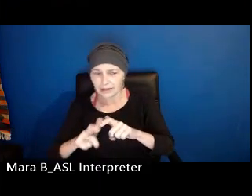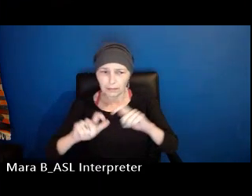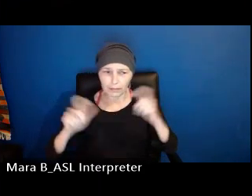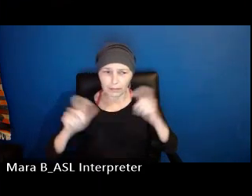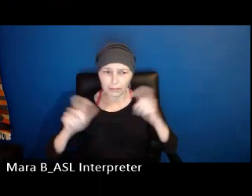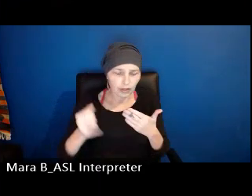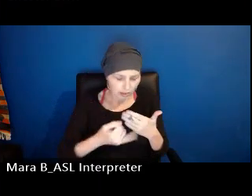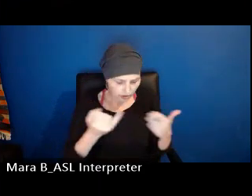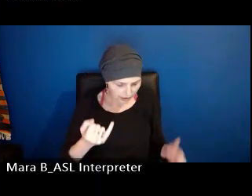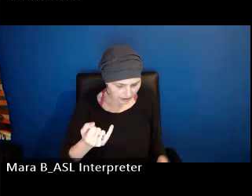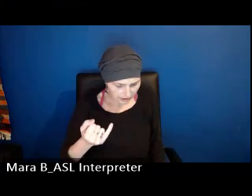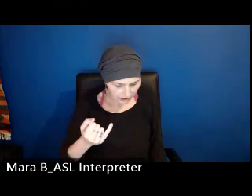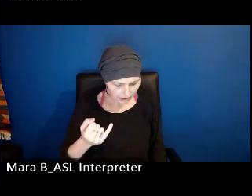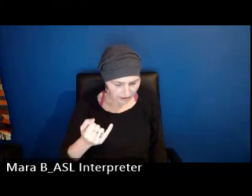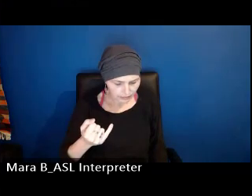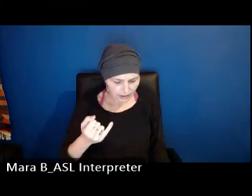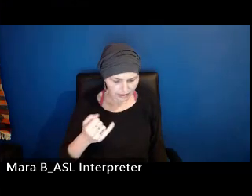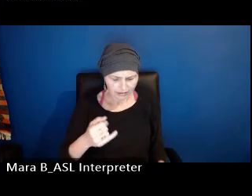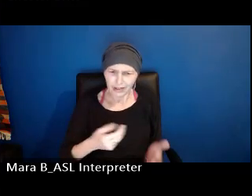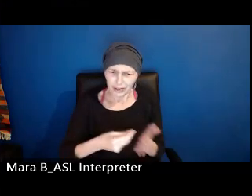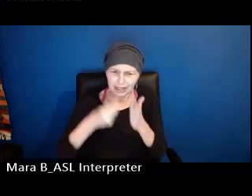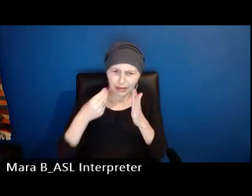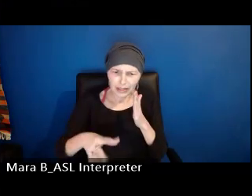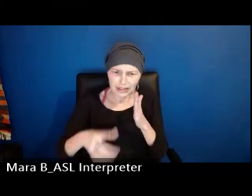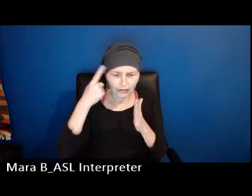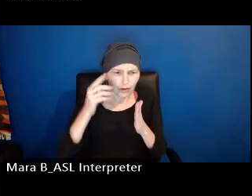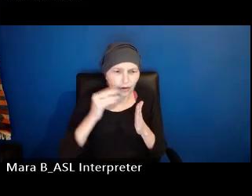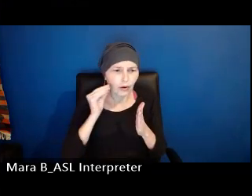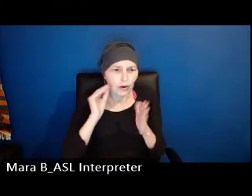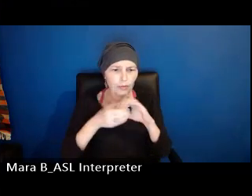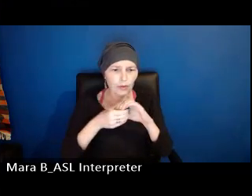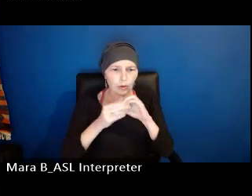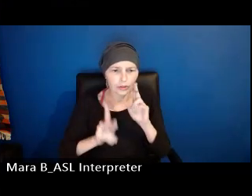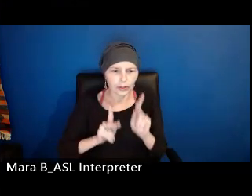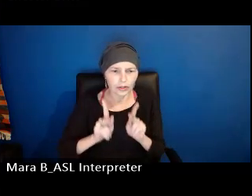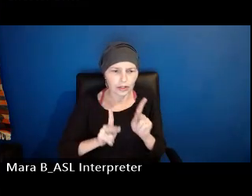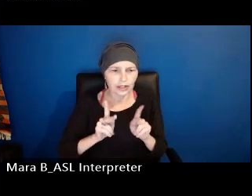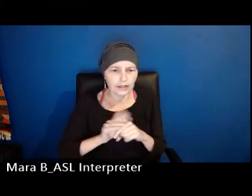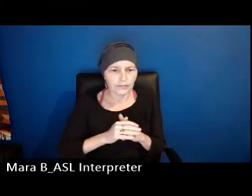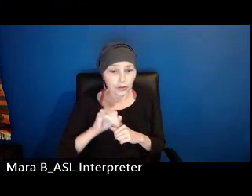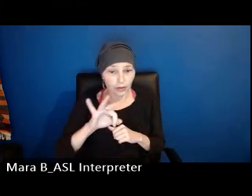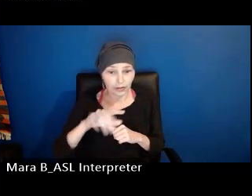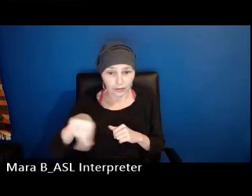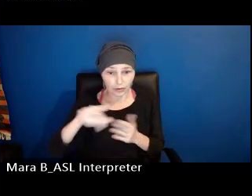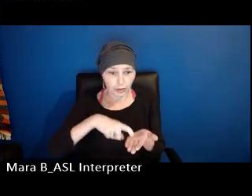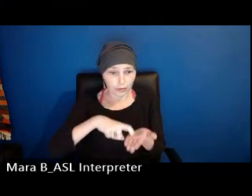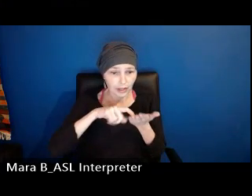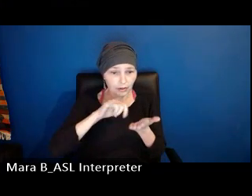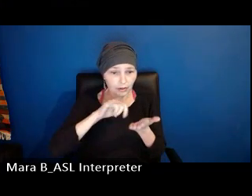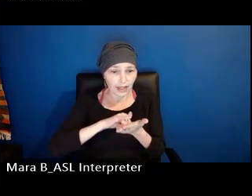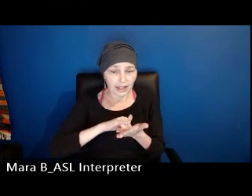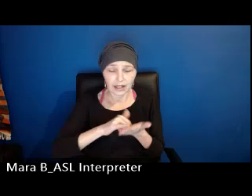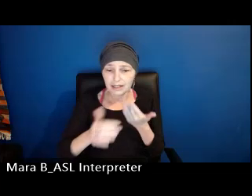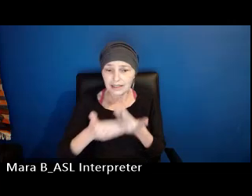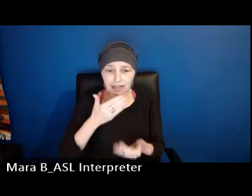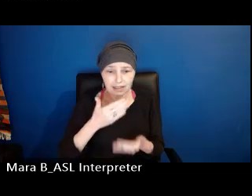great expense to a homeowner. So you all, if you're going to be requiring this of homes, regardless